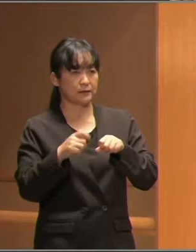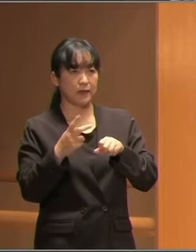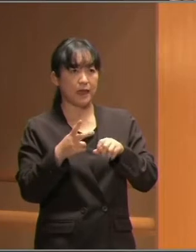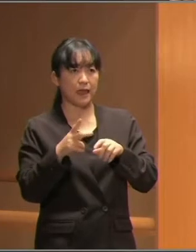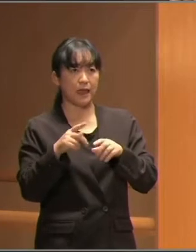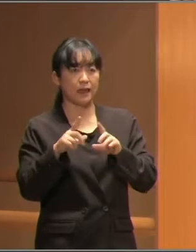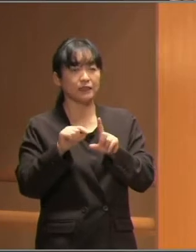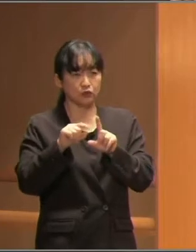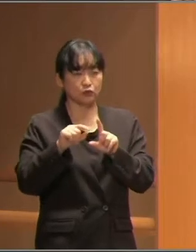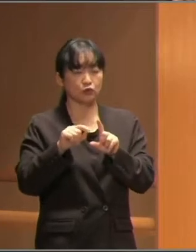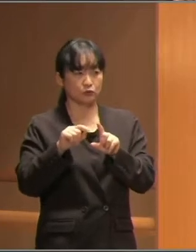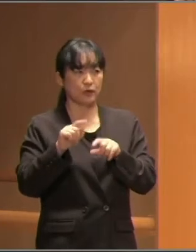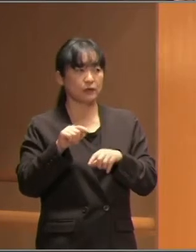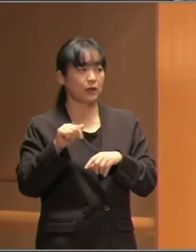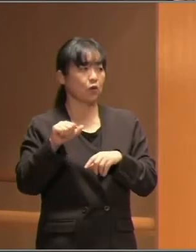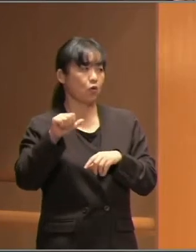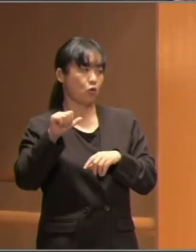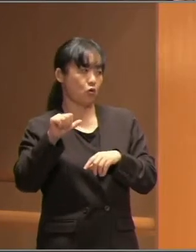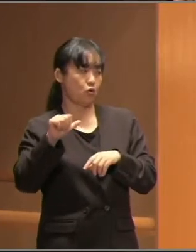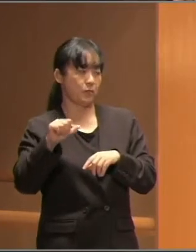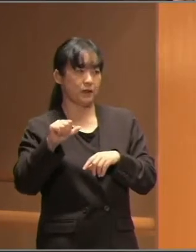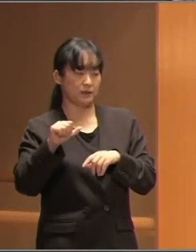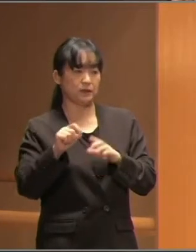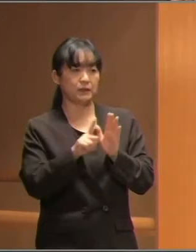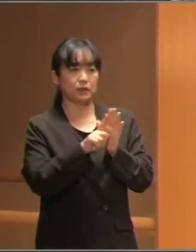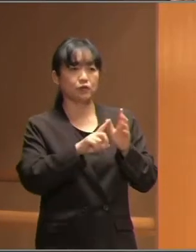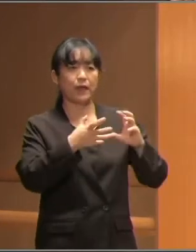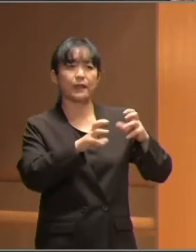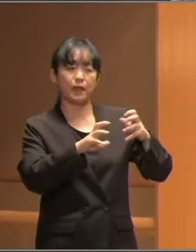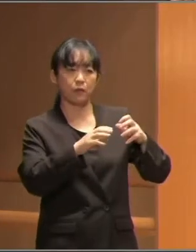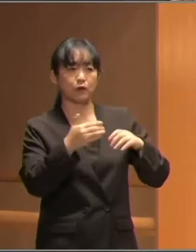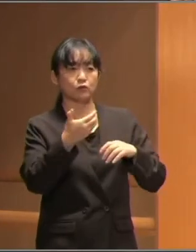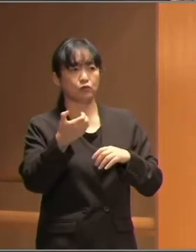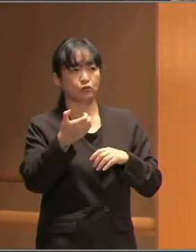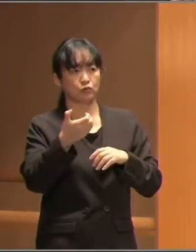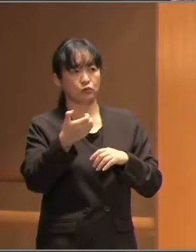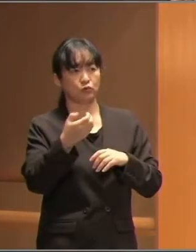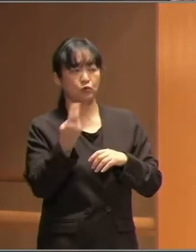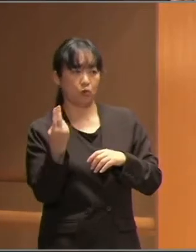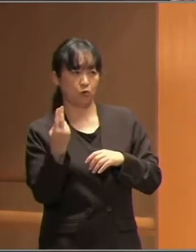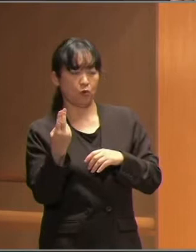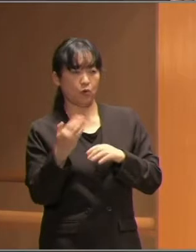times, and heat distortion temperature by 90 degrees.